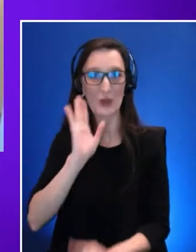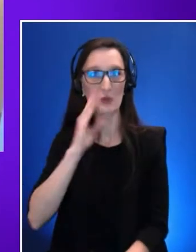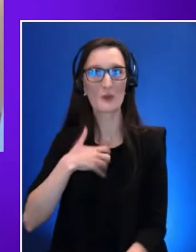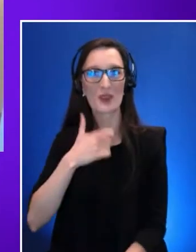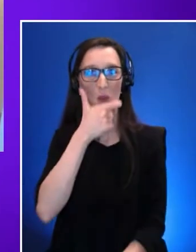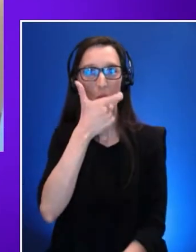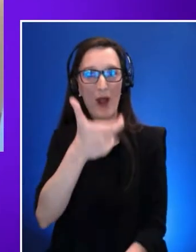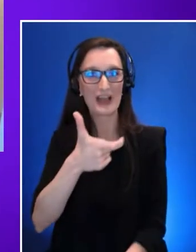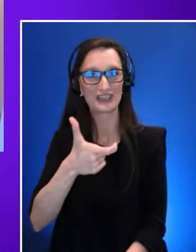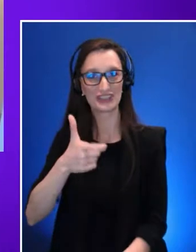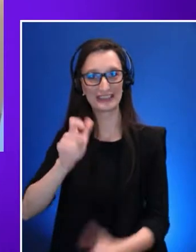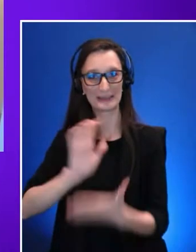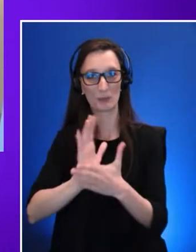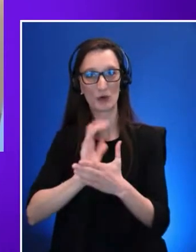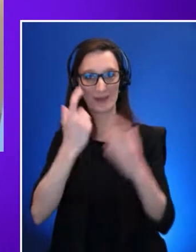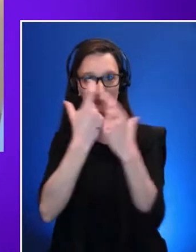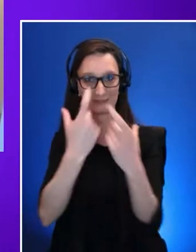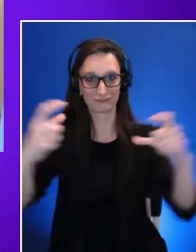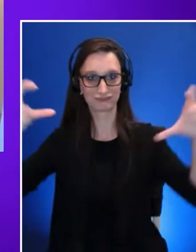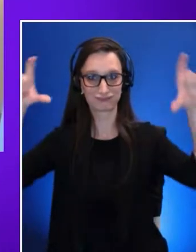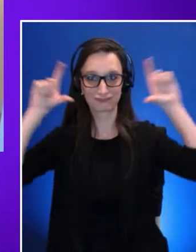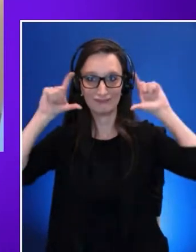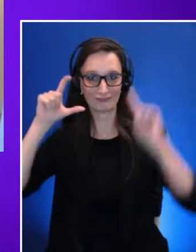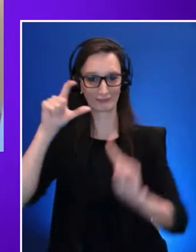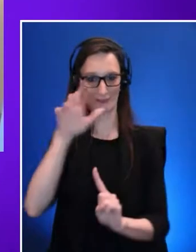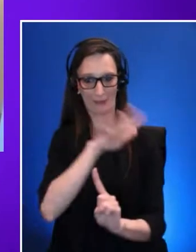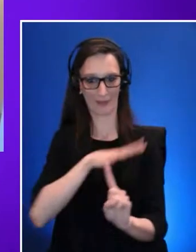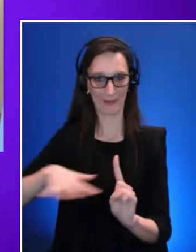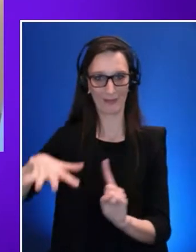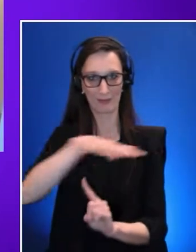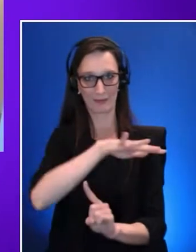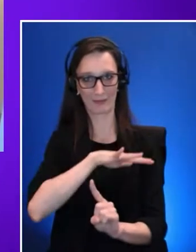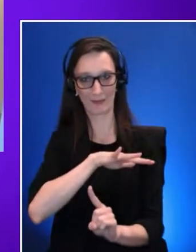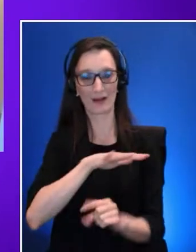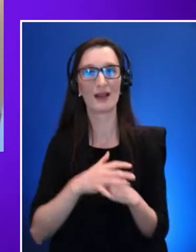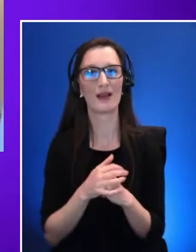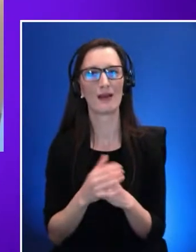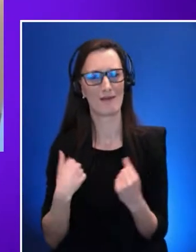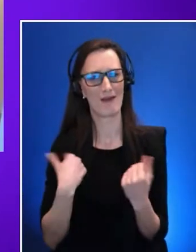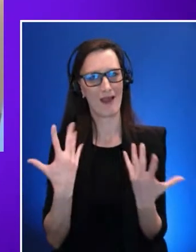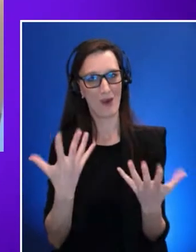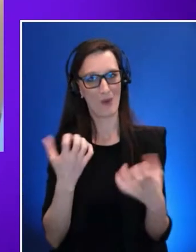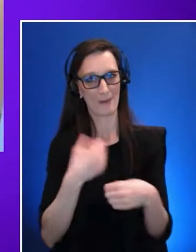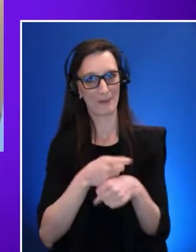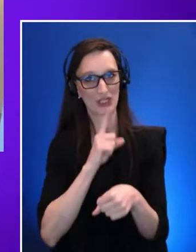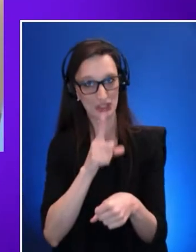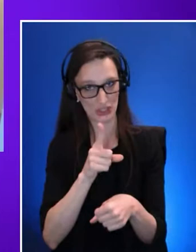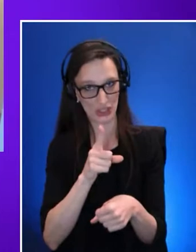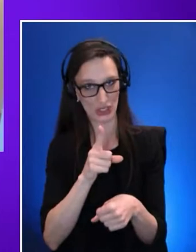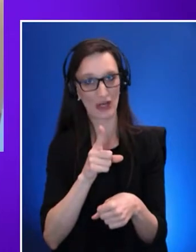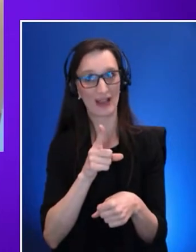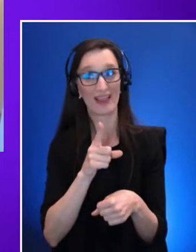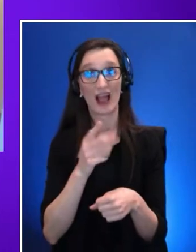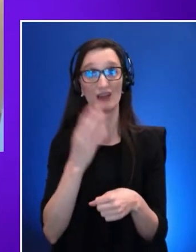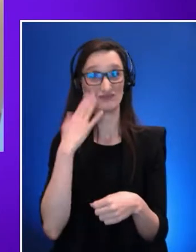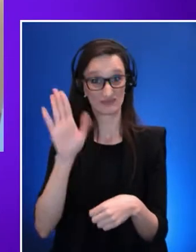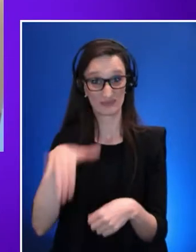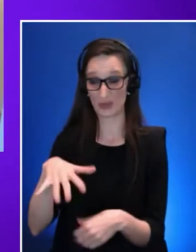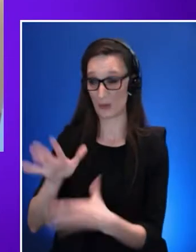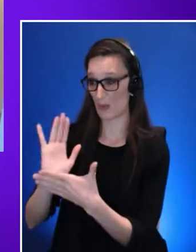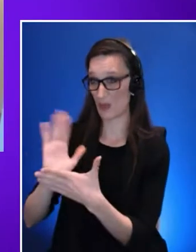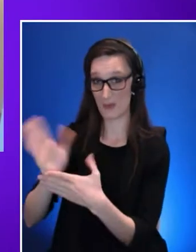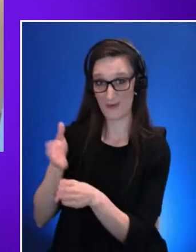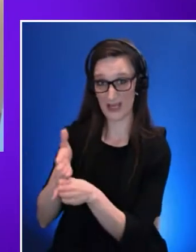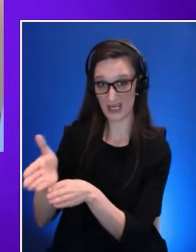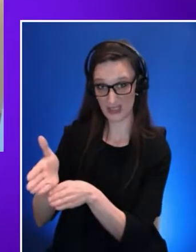and I just want to make sure that unlike the film industry, we are not left behind